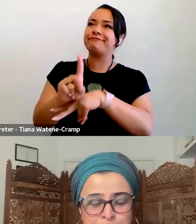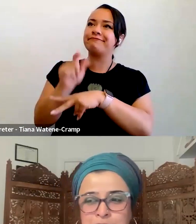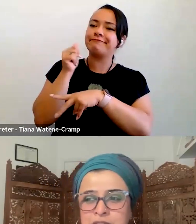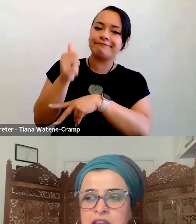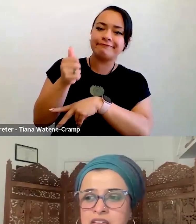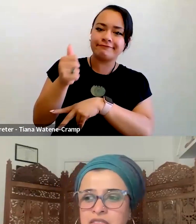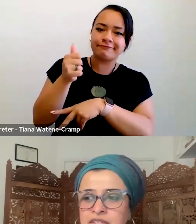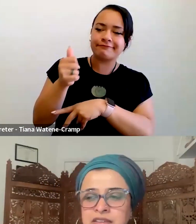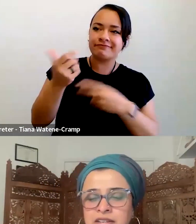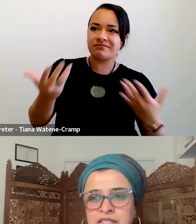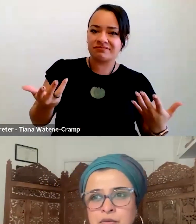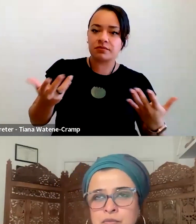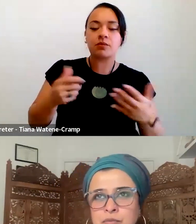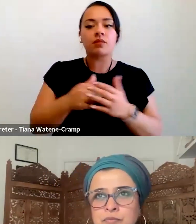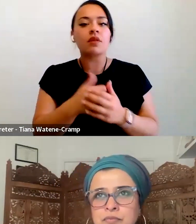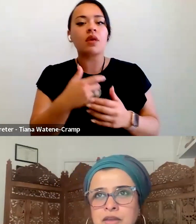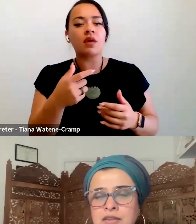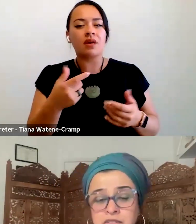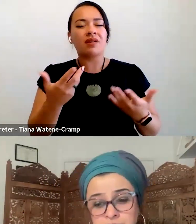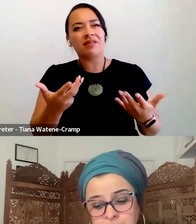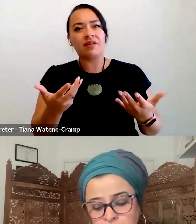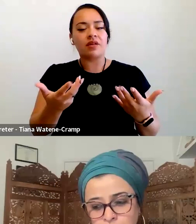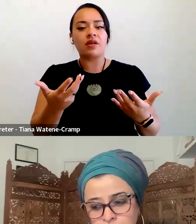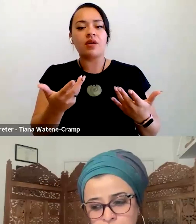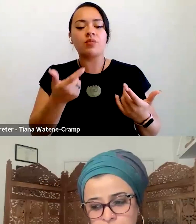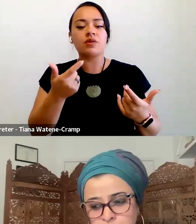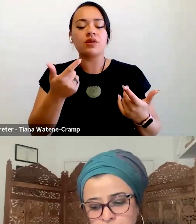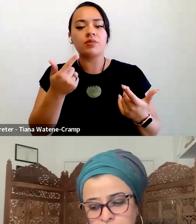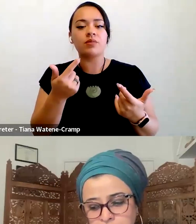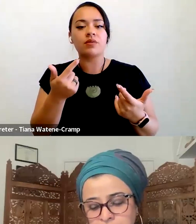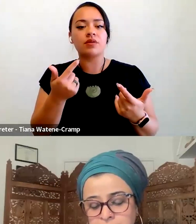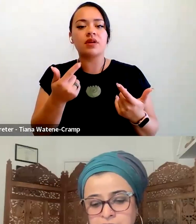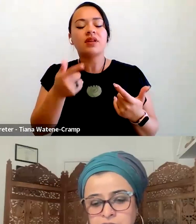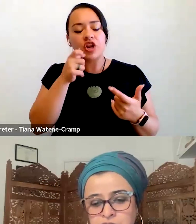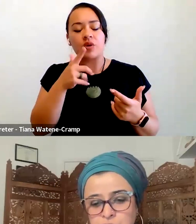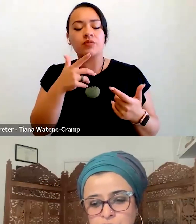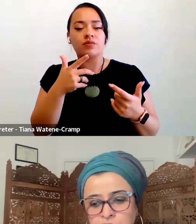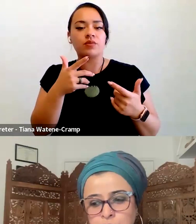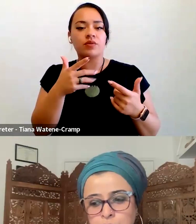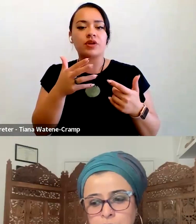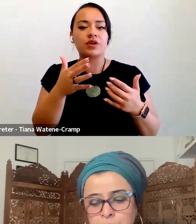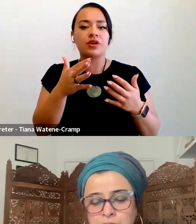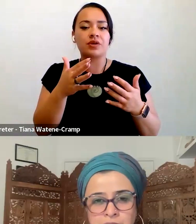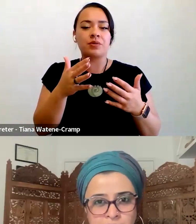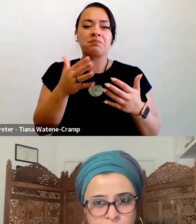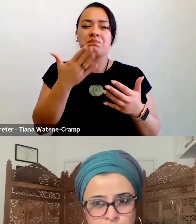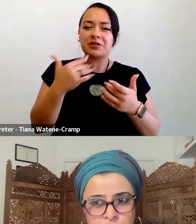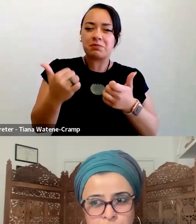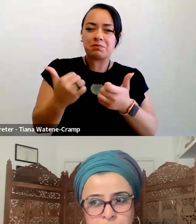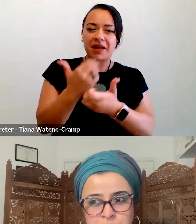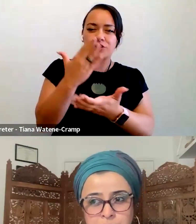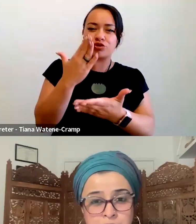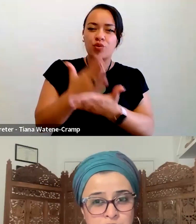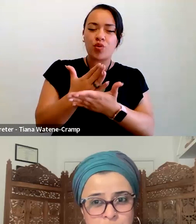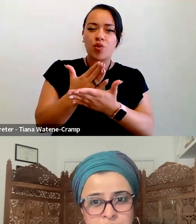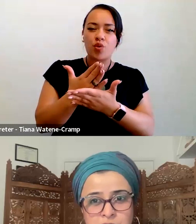crude, I suppose, there's that idea of, and this again feeds to what Lily was saying, is ensure that you apply that cultural